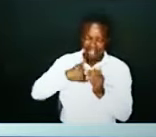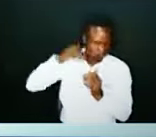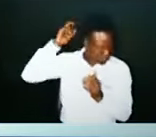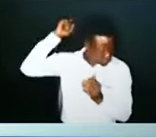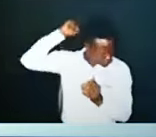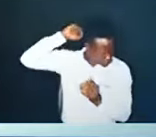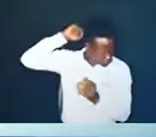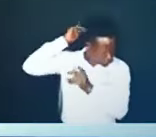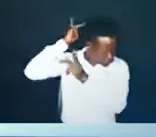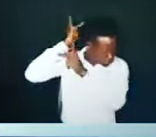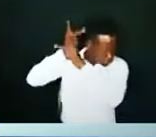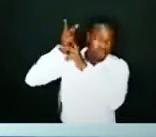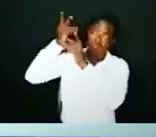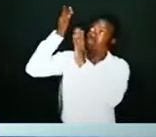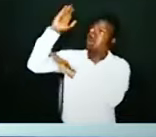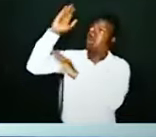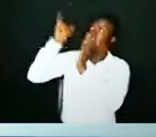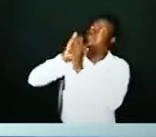One of